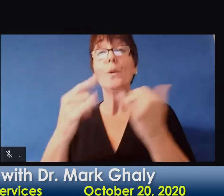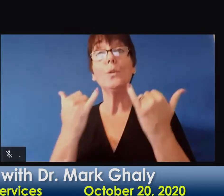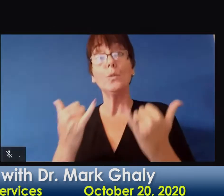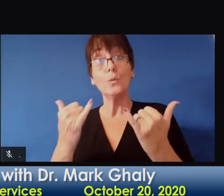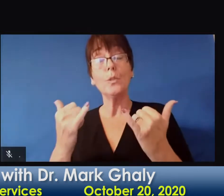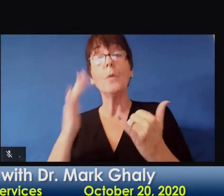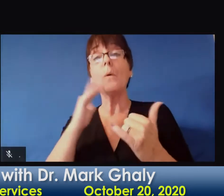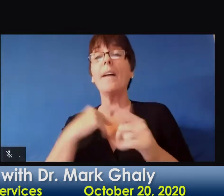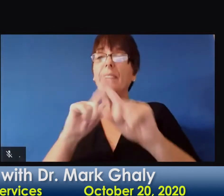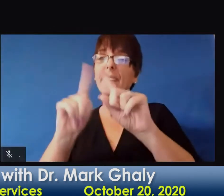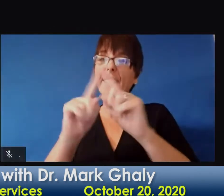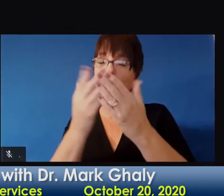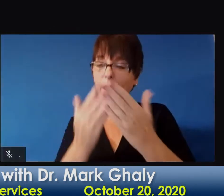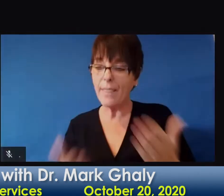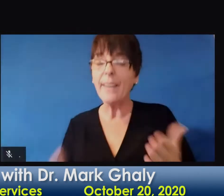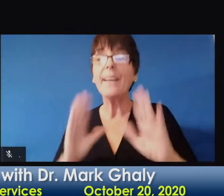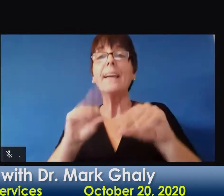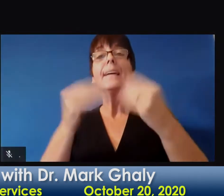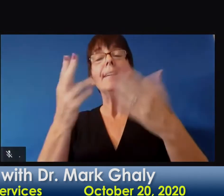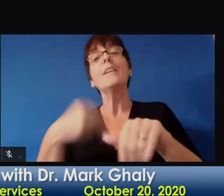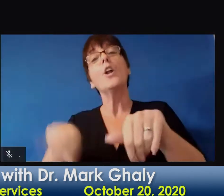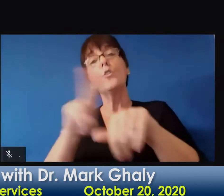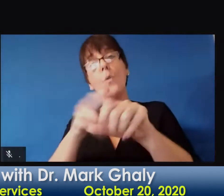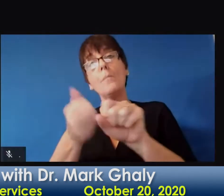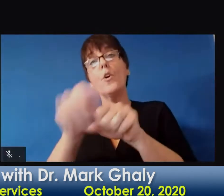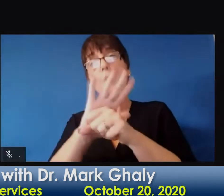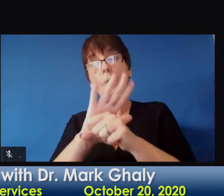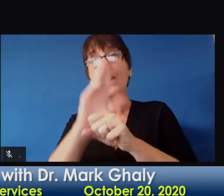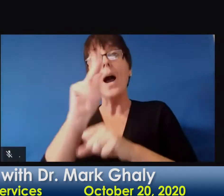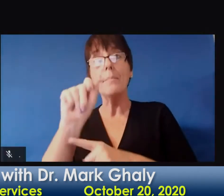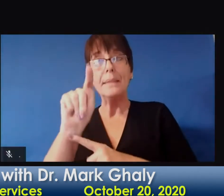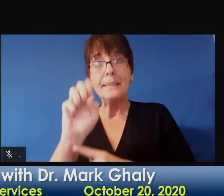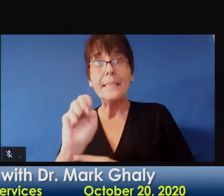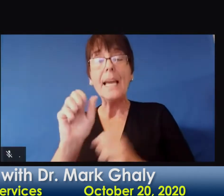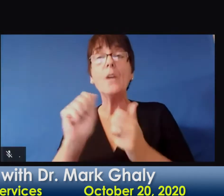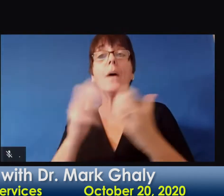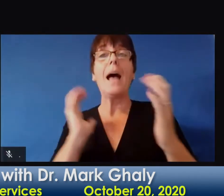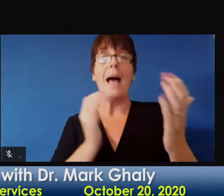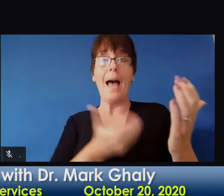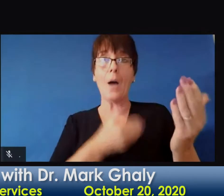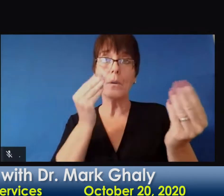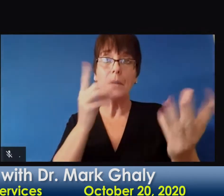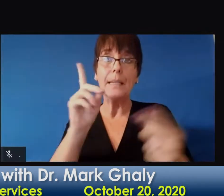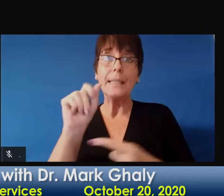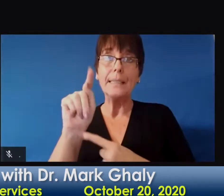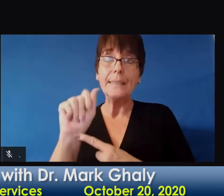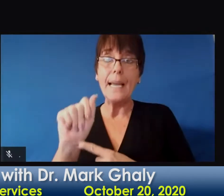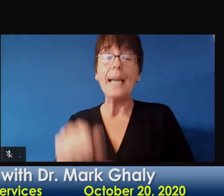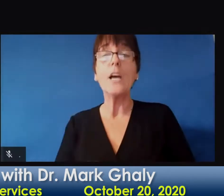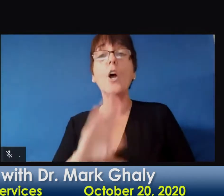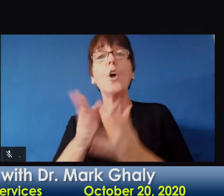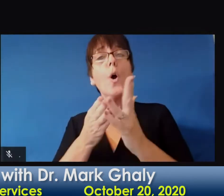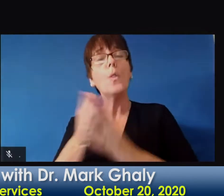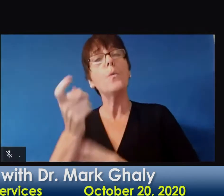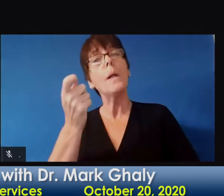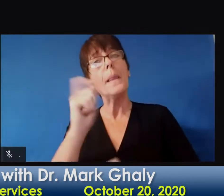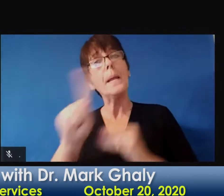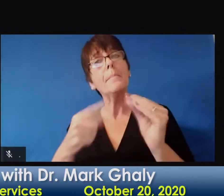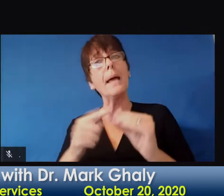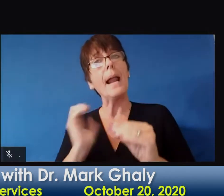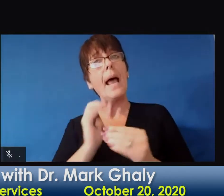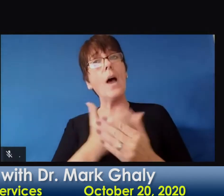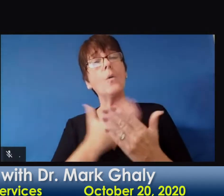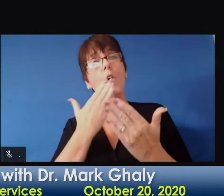a number of things, give you our normal COVID-19 update with the data, talk through a little bit about a great